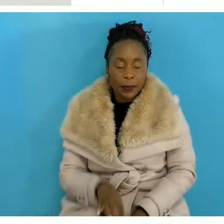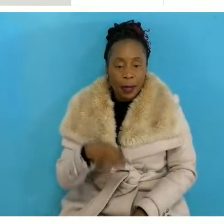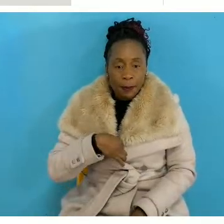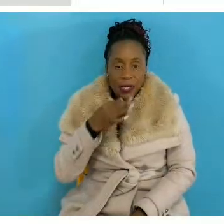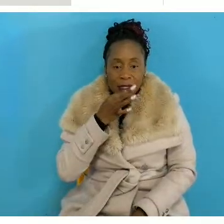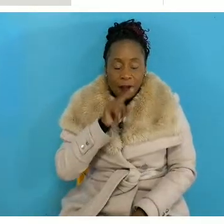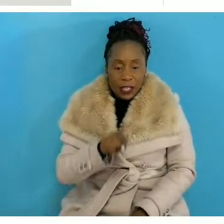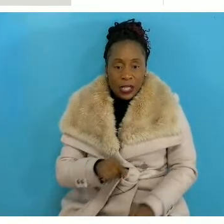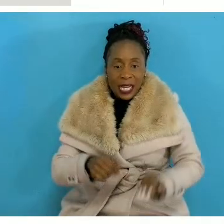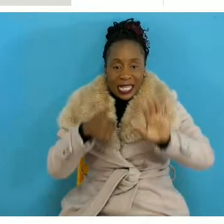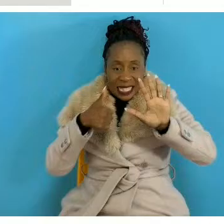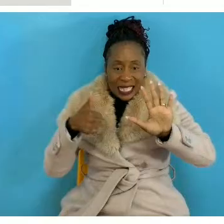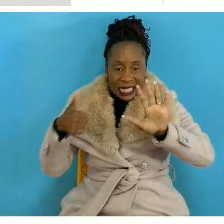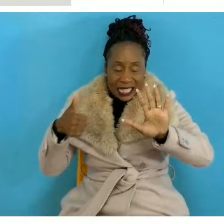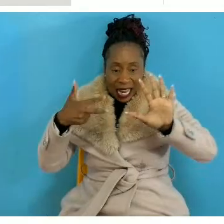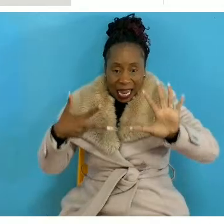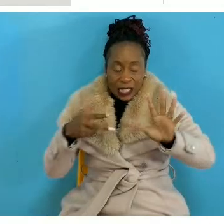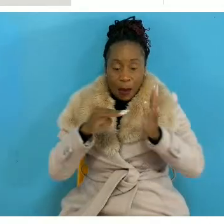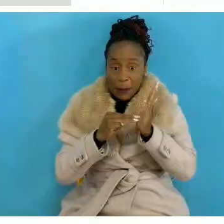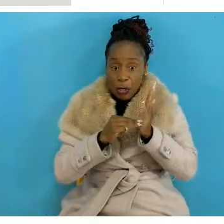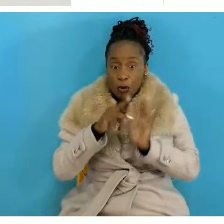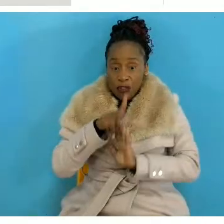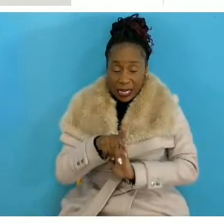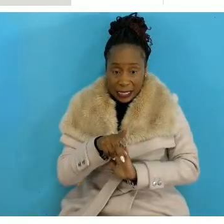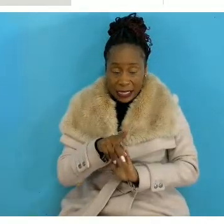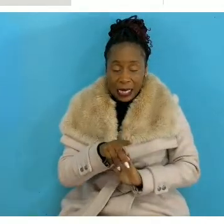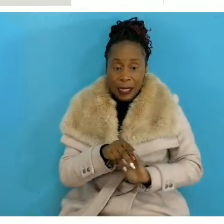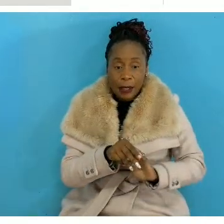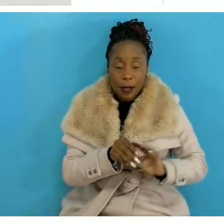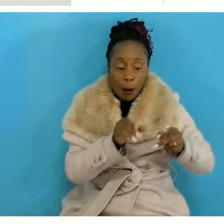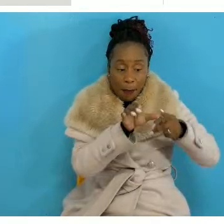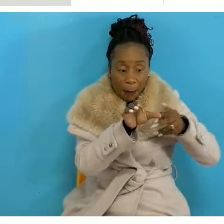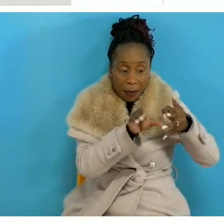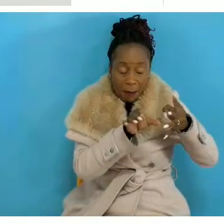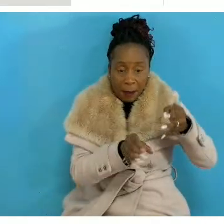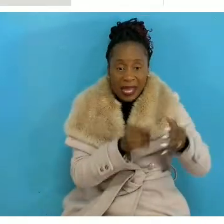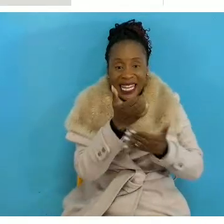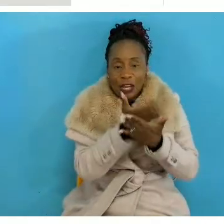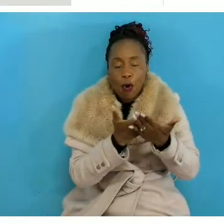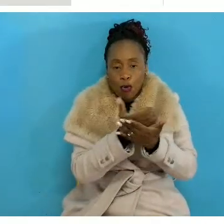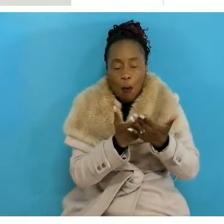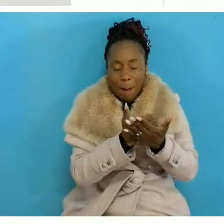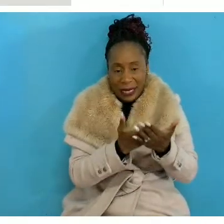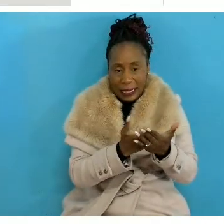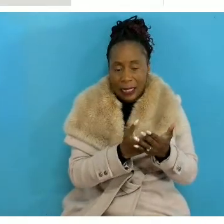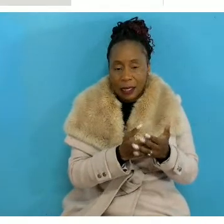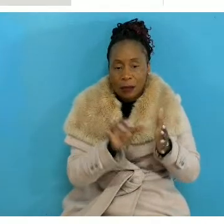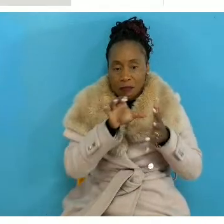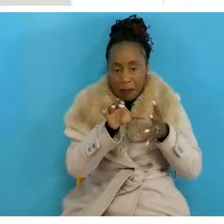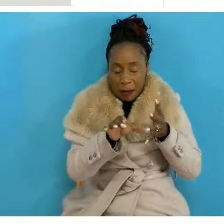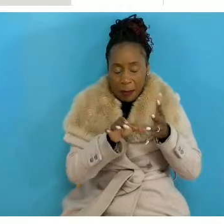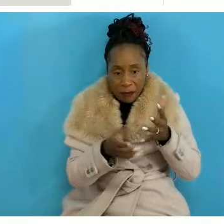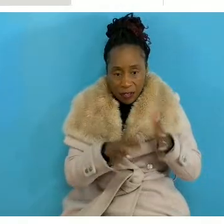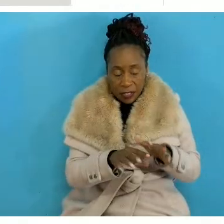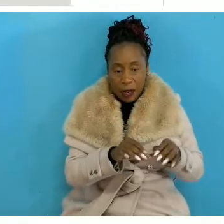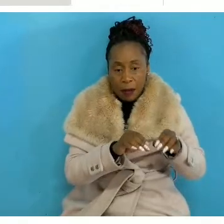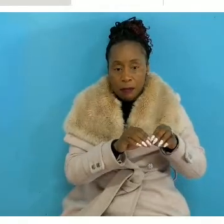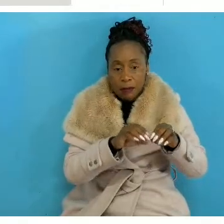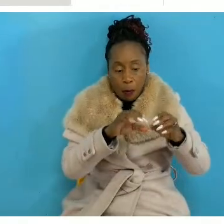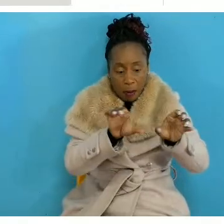the 668 million per economic classification. It is broken down with the COE